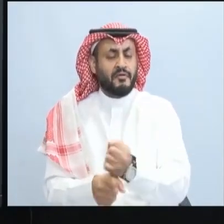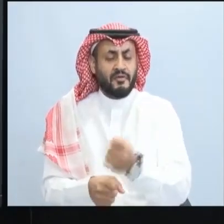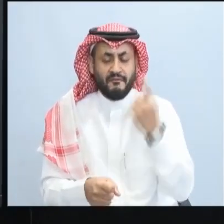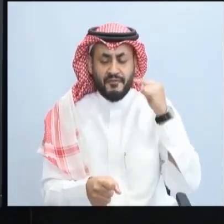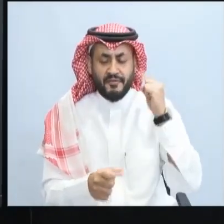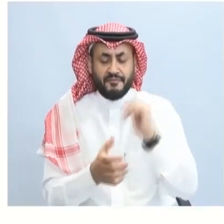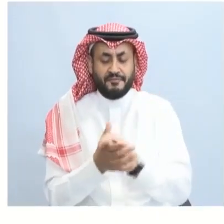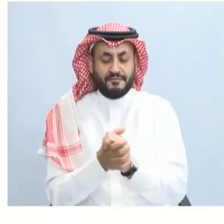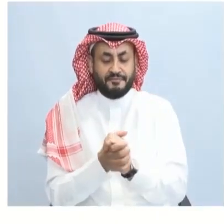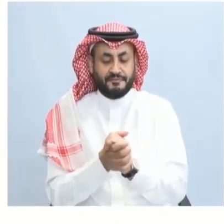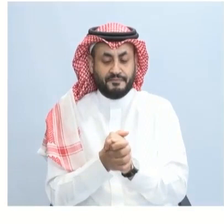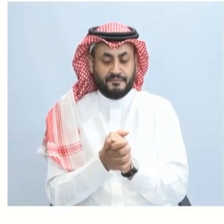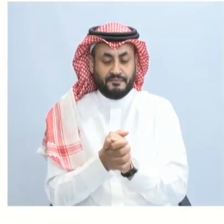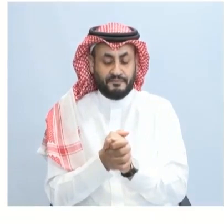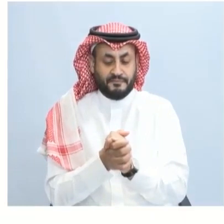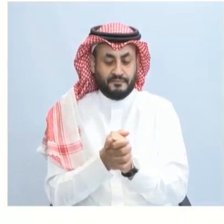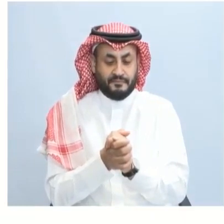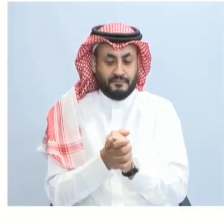mind.